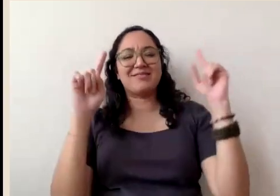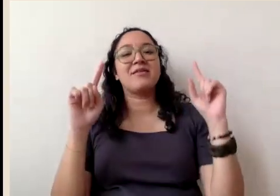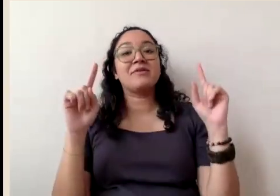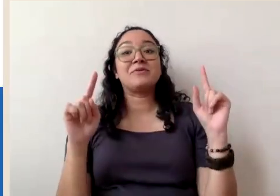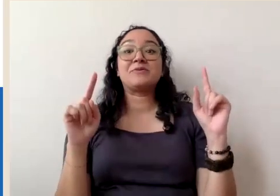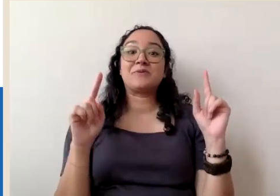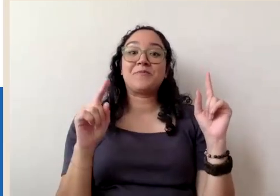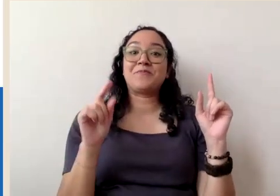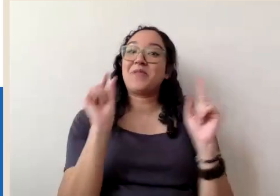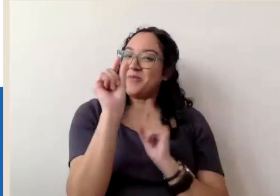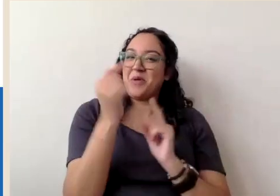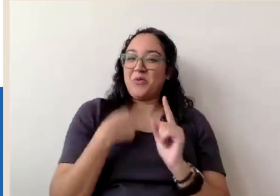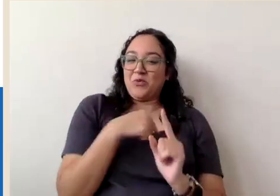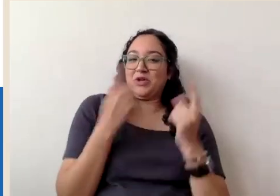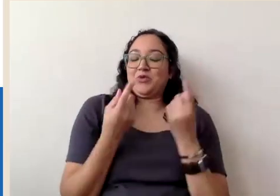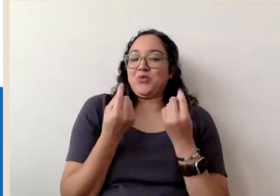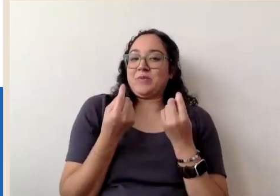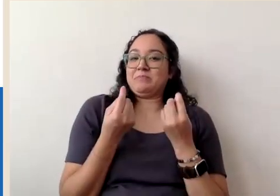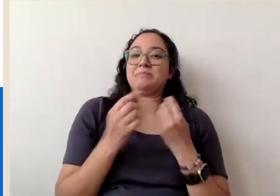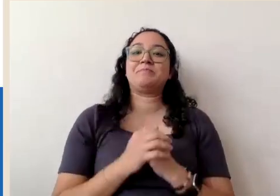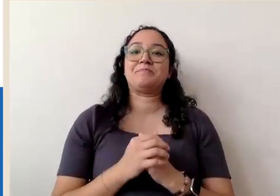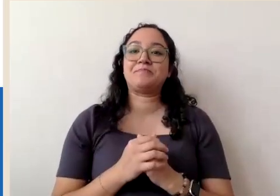a little bit about what we do.